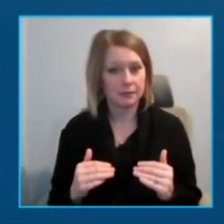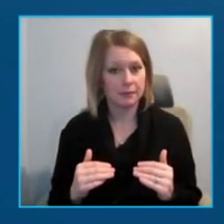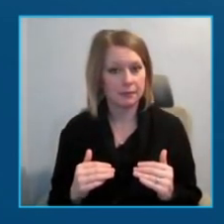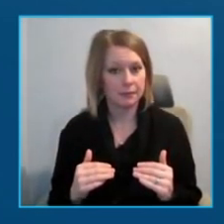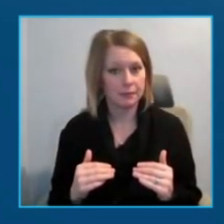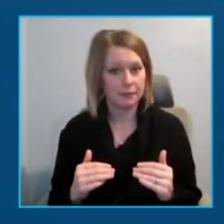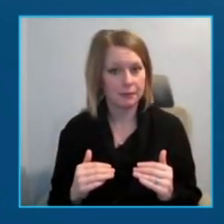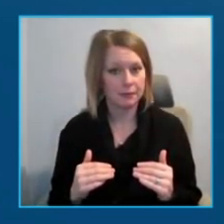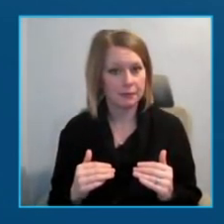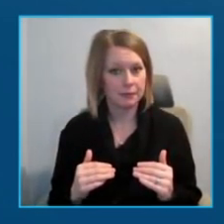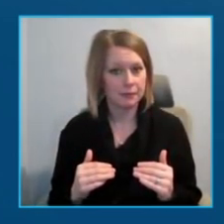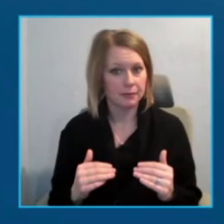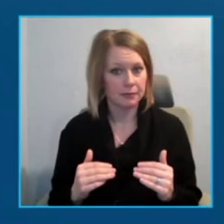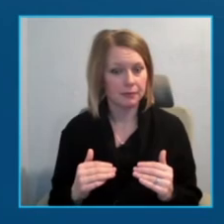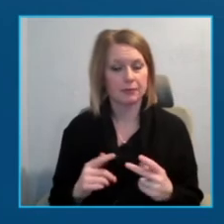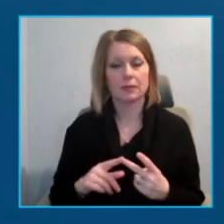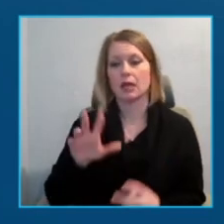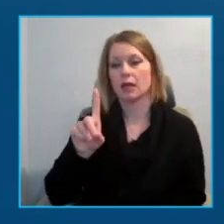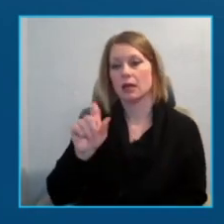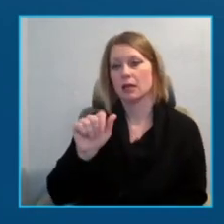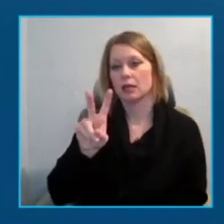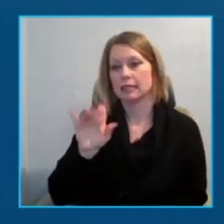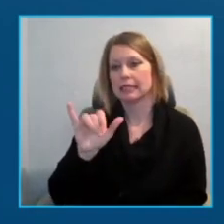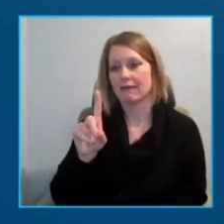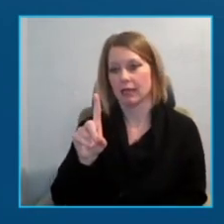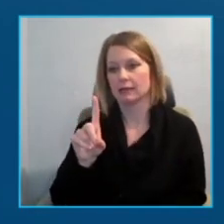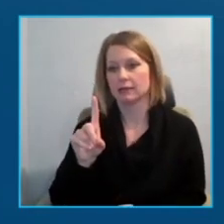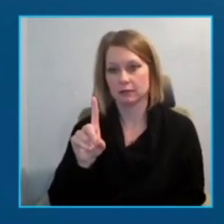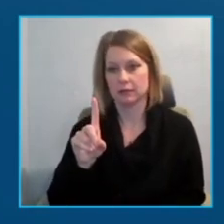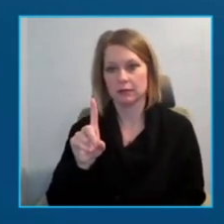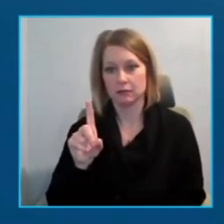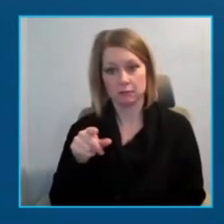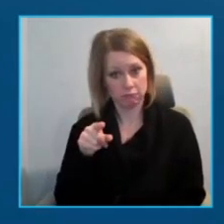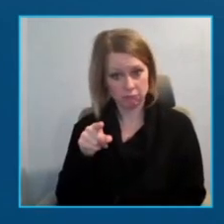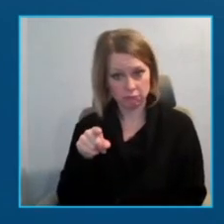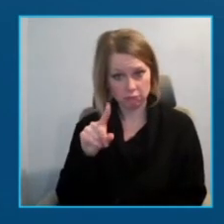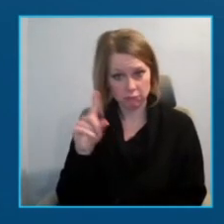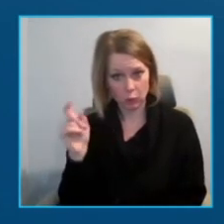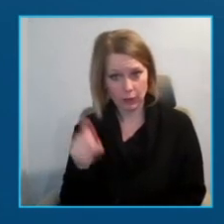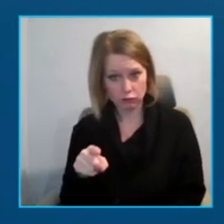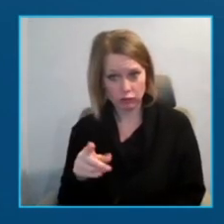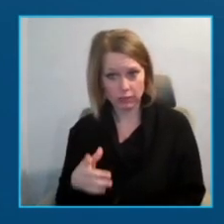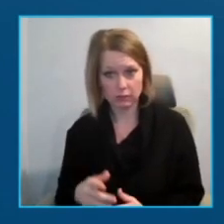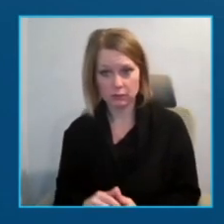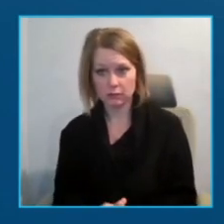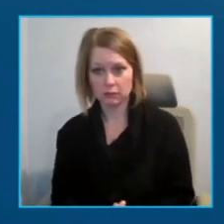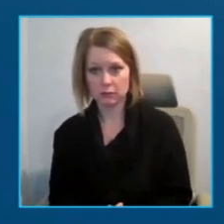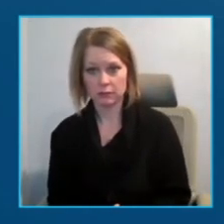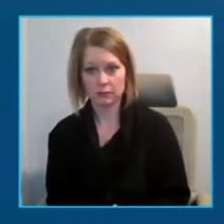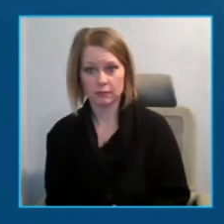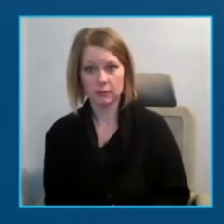David, you had a question or remarks?